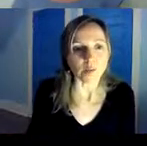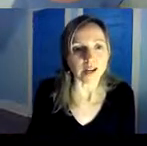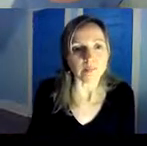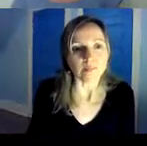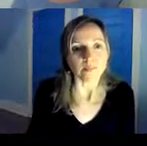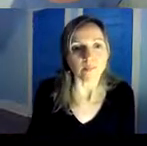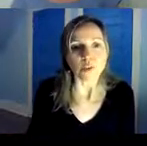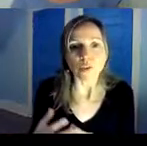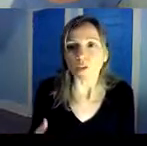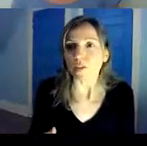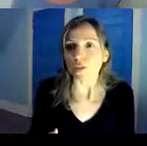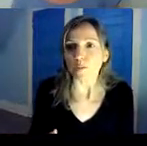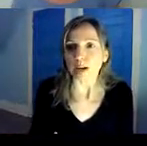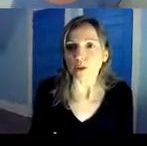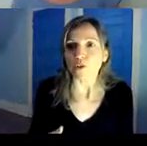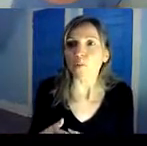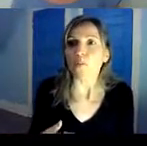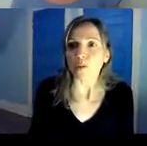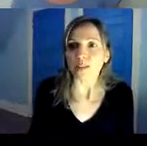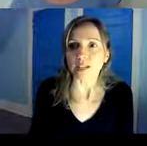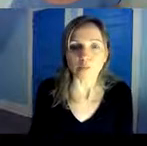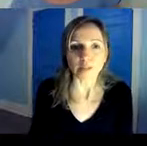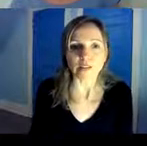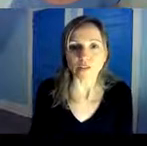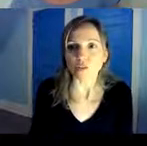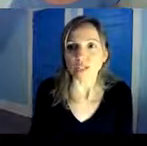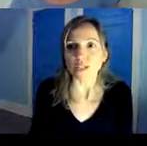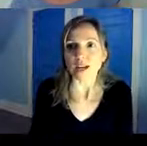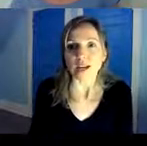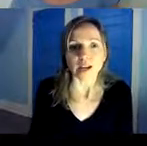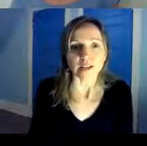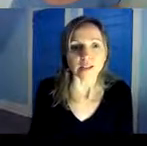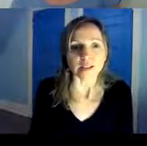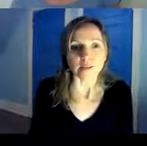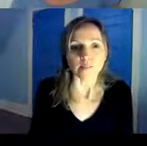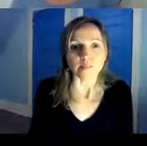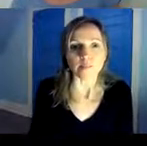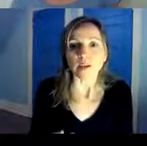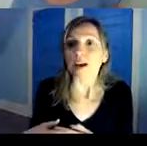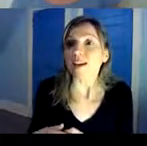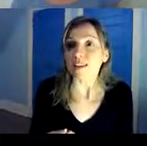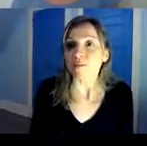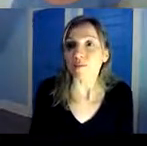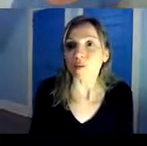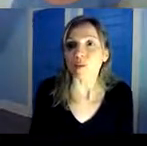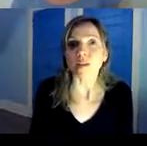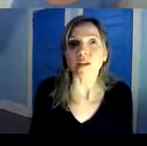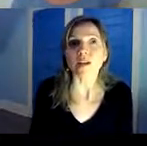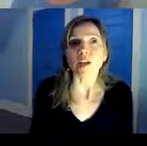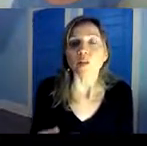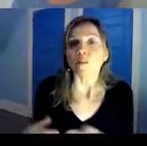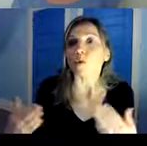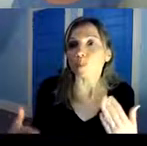to talk about that. Using your consumer power, so promoting the native plant nurseries and asking for